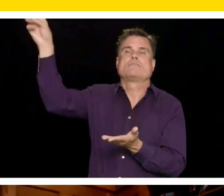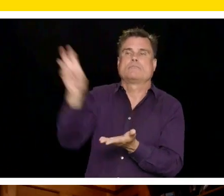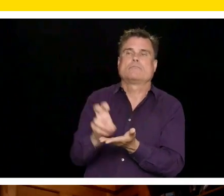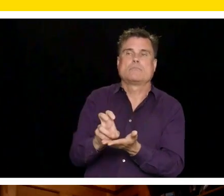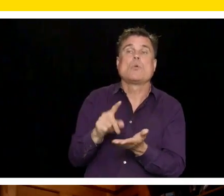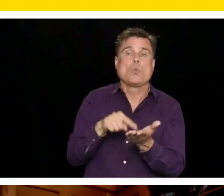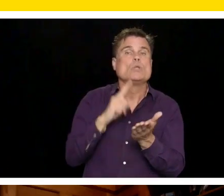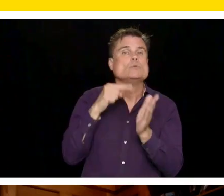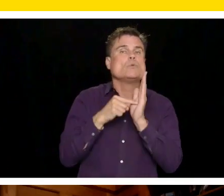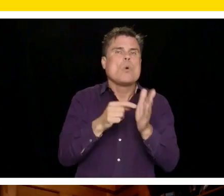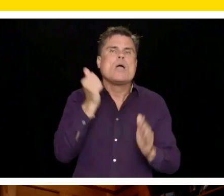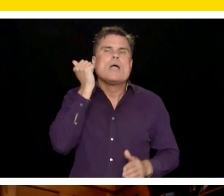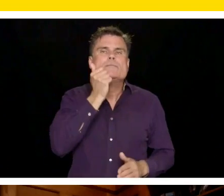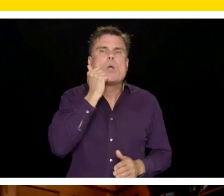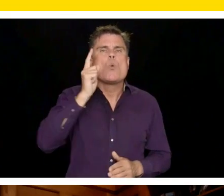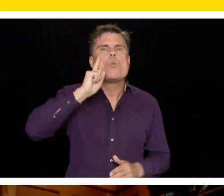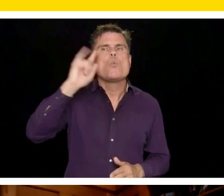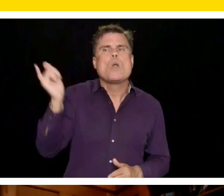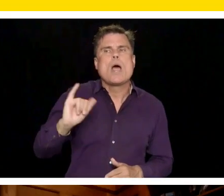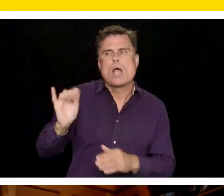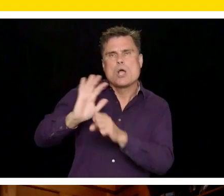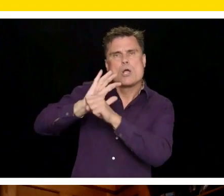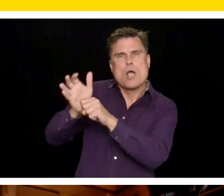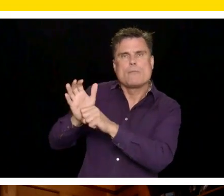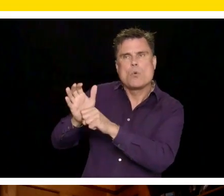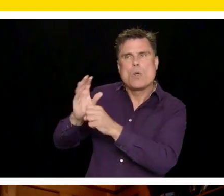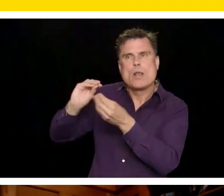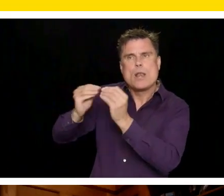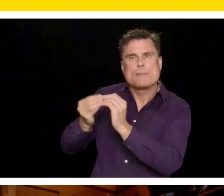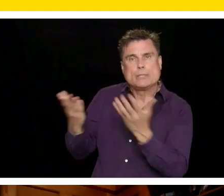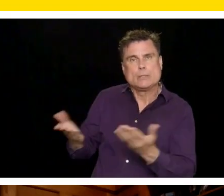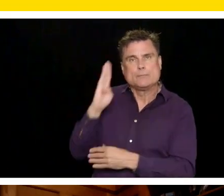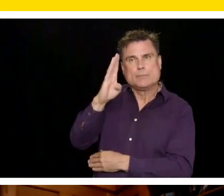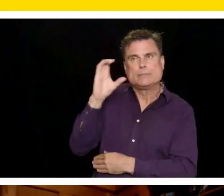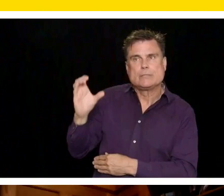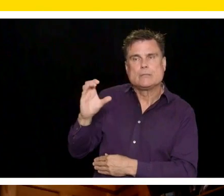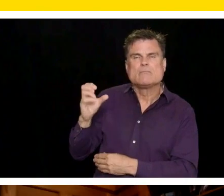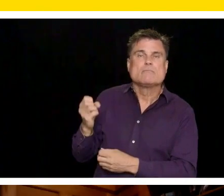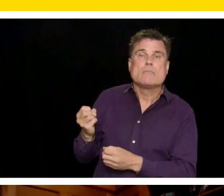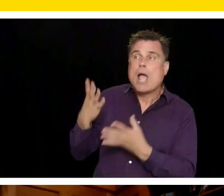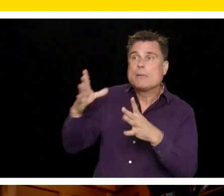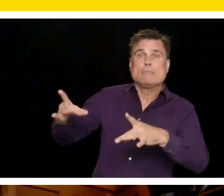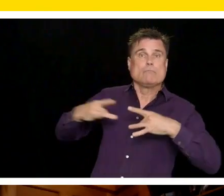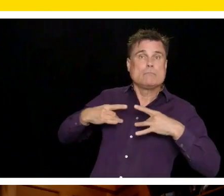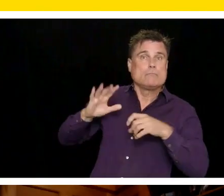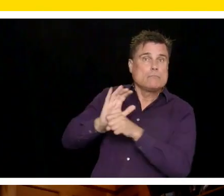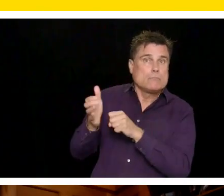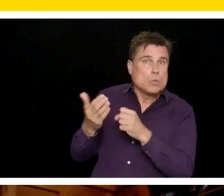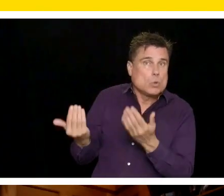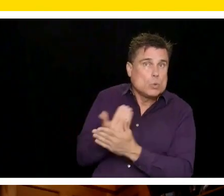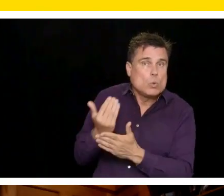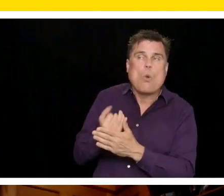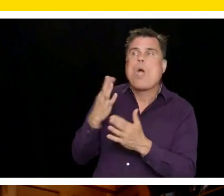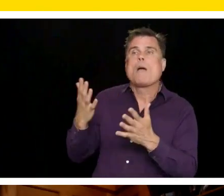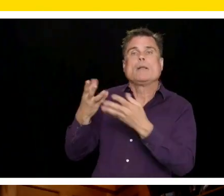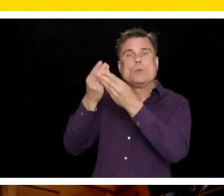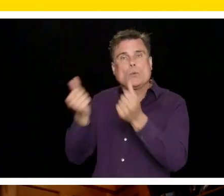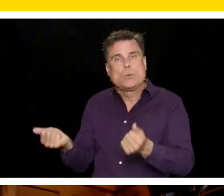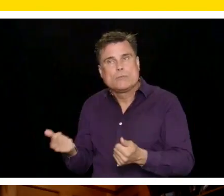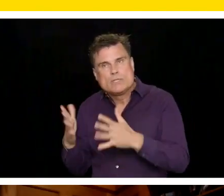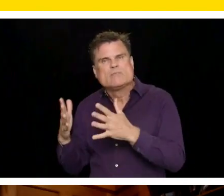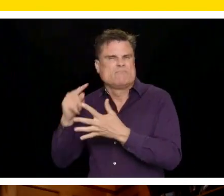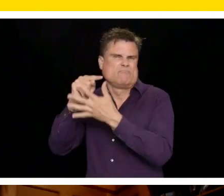as information about how to protect yourself and the type of PPE you should be using depending on your health